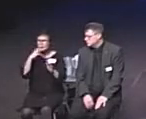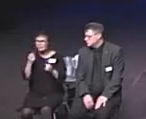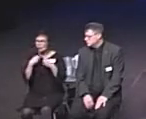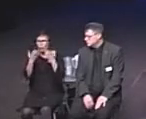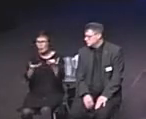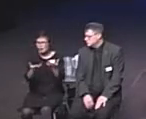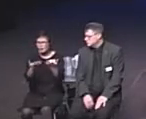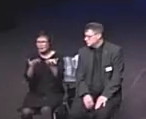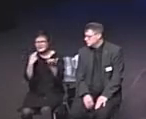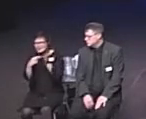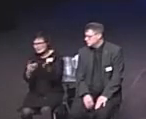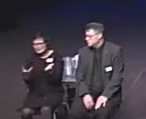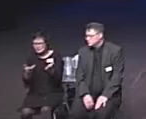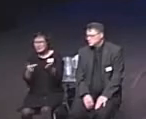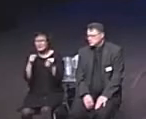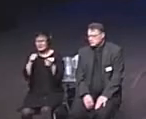then from there,